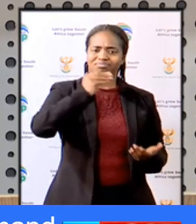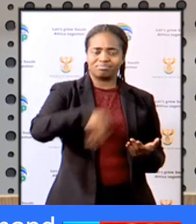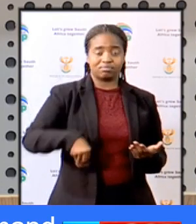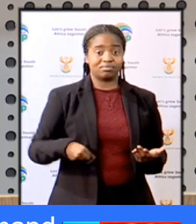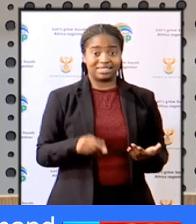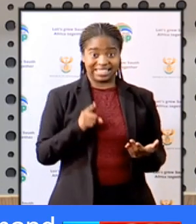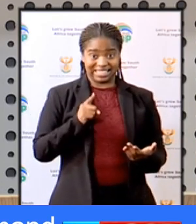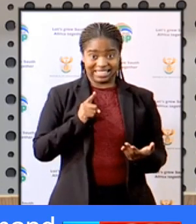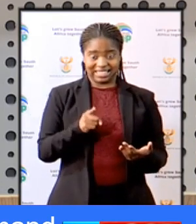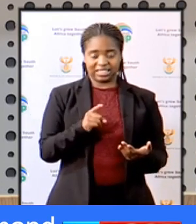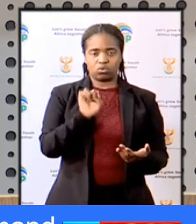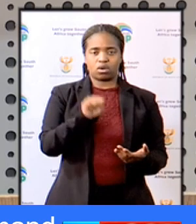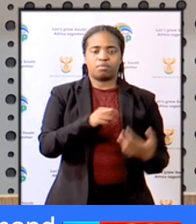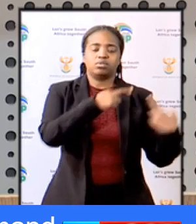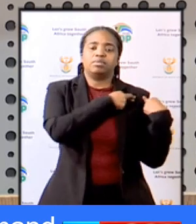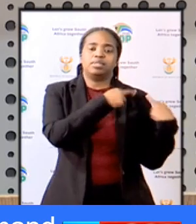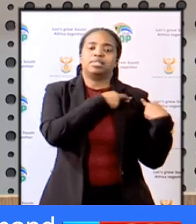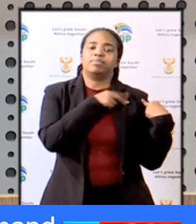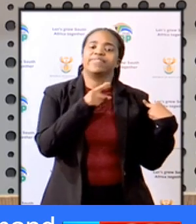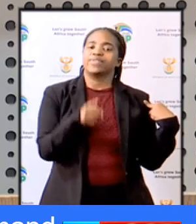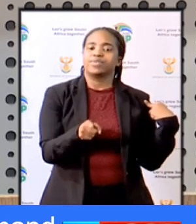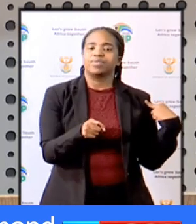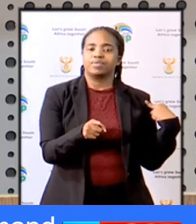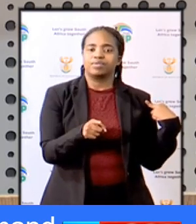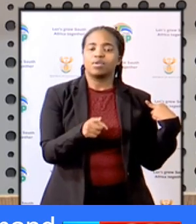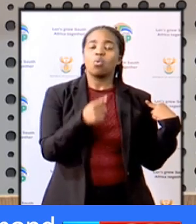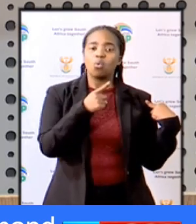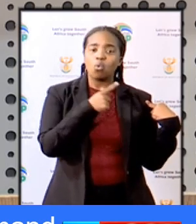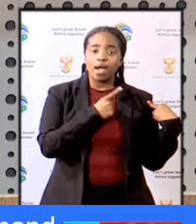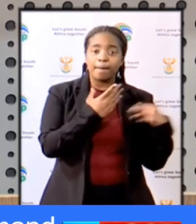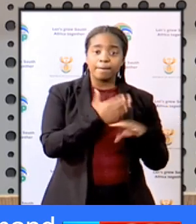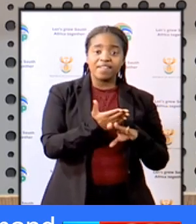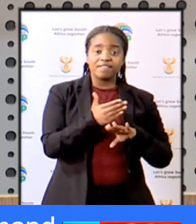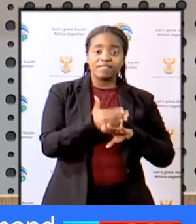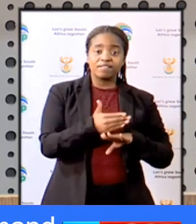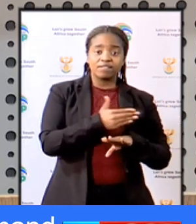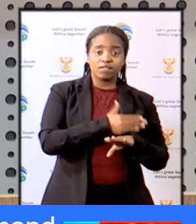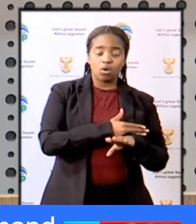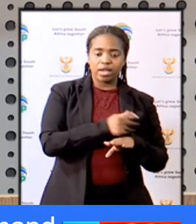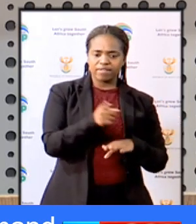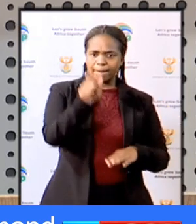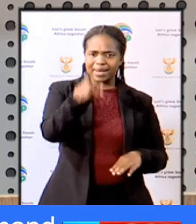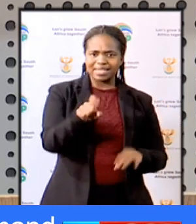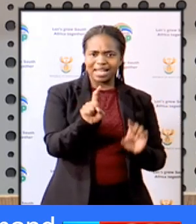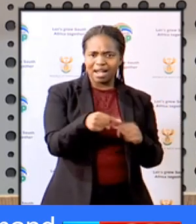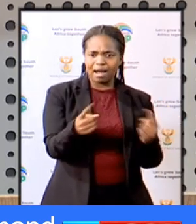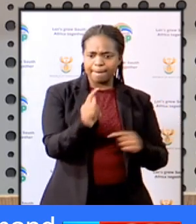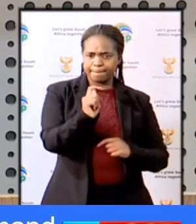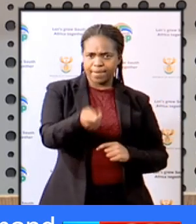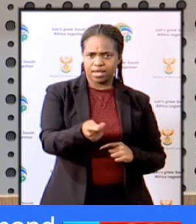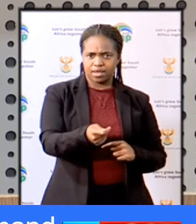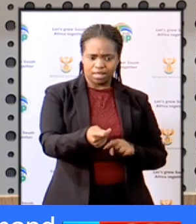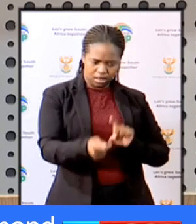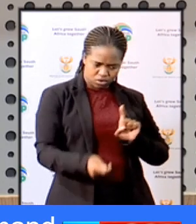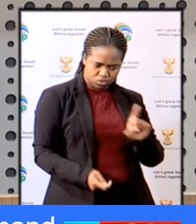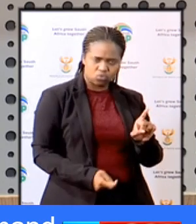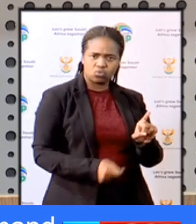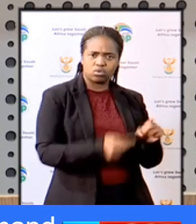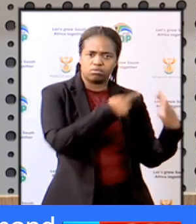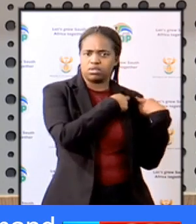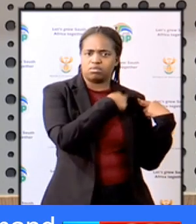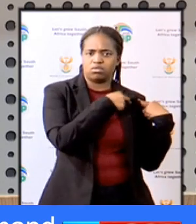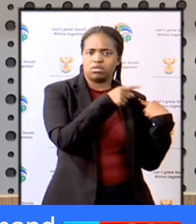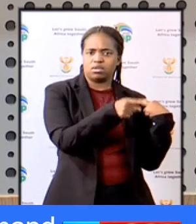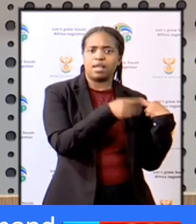could effectively be held liable for that, in that if the person can't pay, you stand